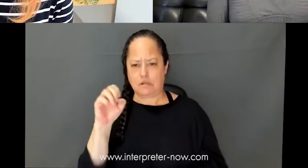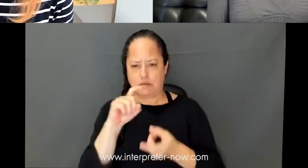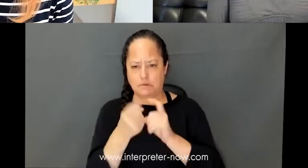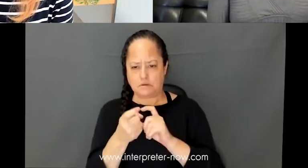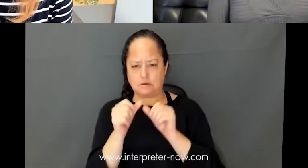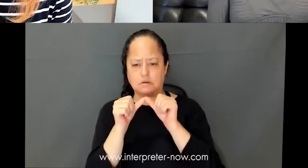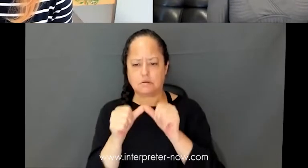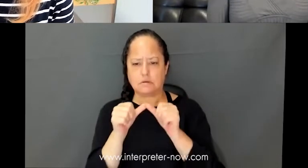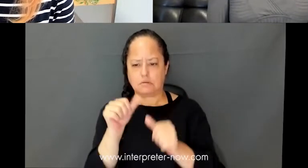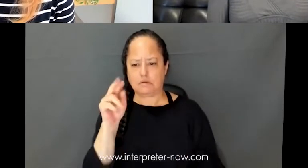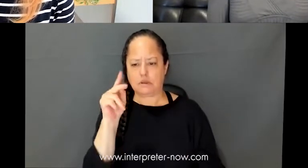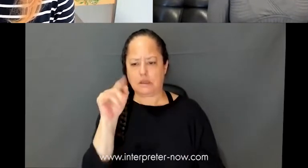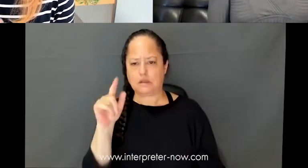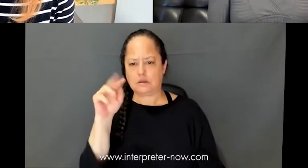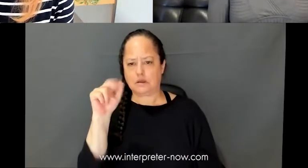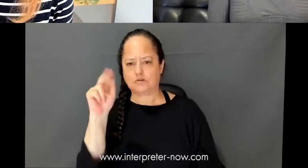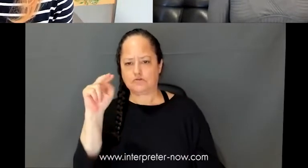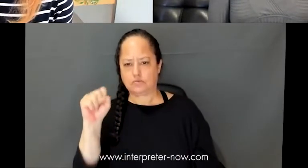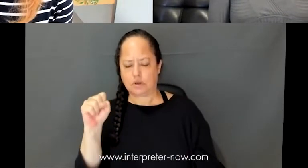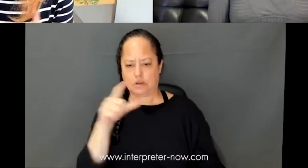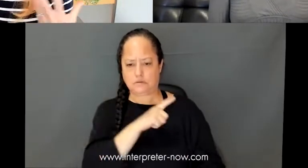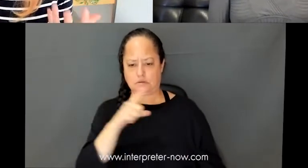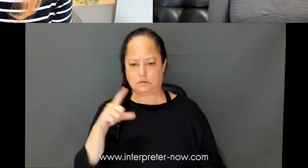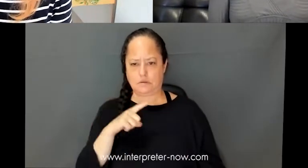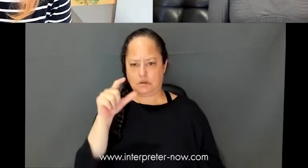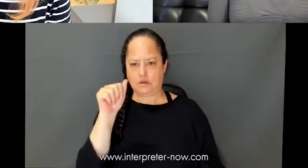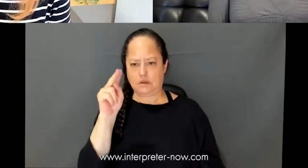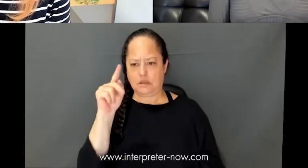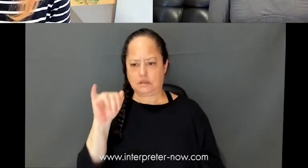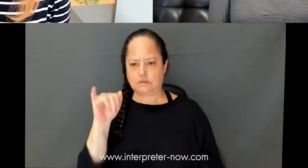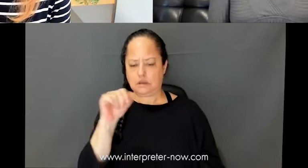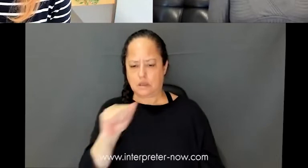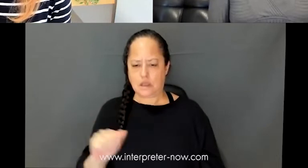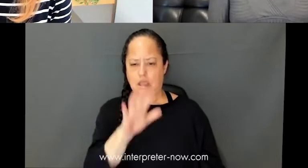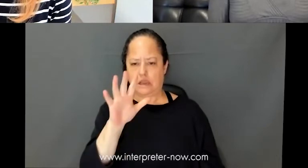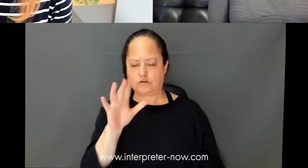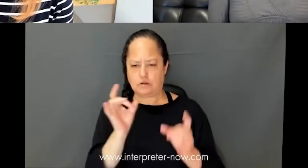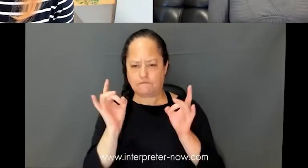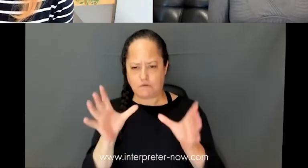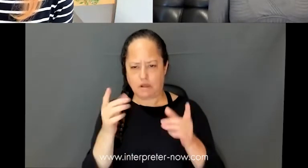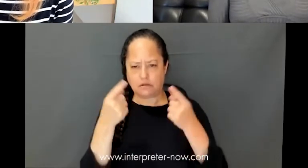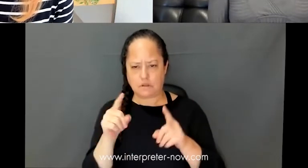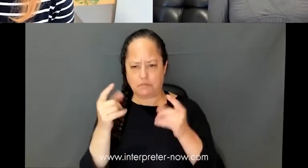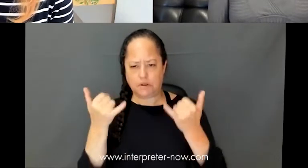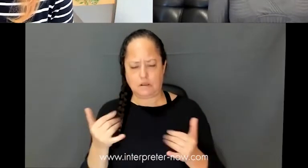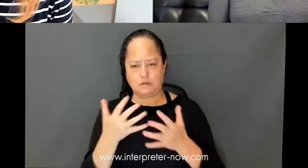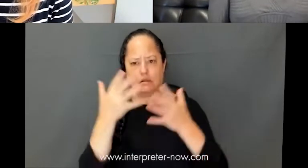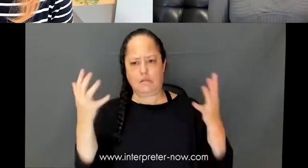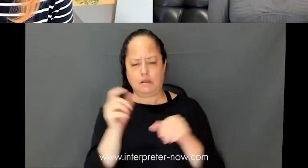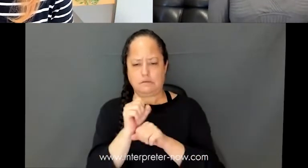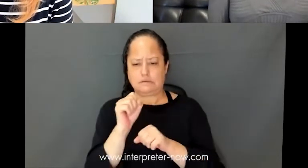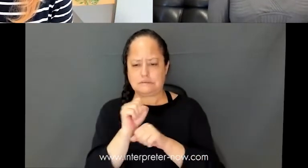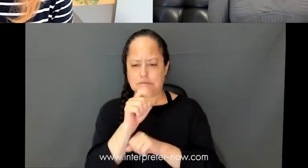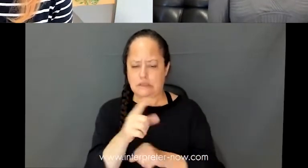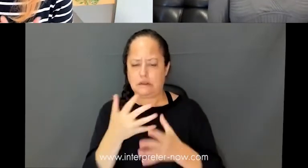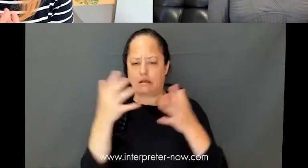anti-trans legislation and also anti-Asian violence. There's so many things happening right now. It's a lot. So sending a lot of love to everybody